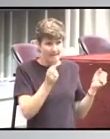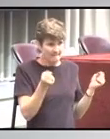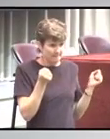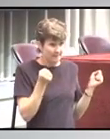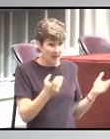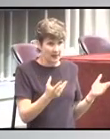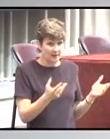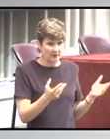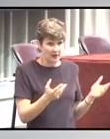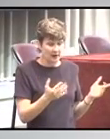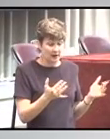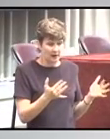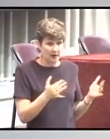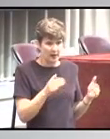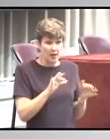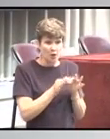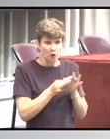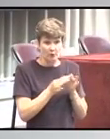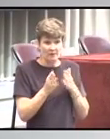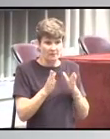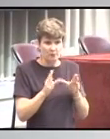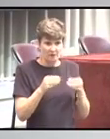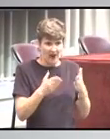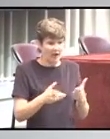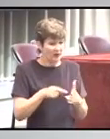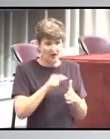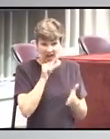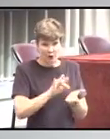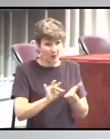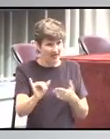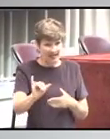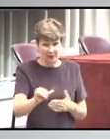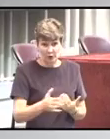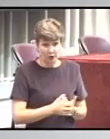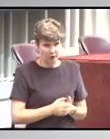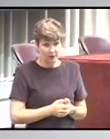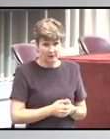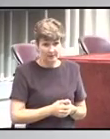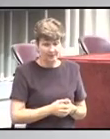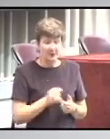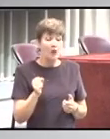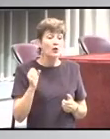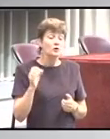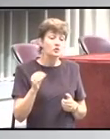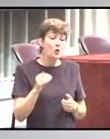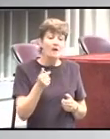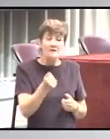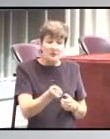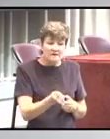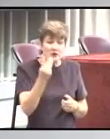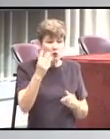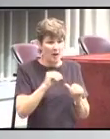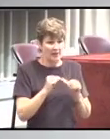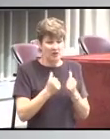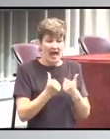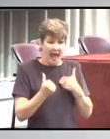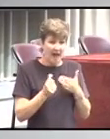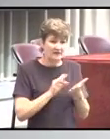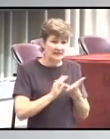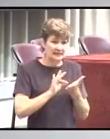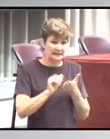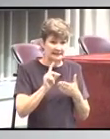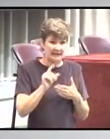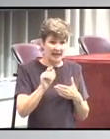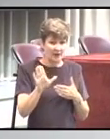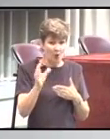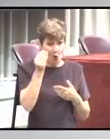the interpreter provider agencies aren't doing that. So very few agencies have data, their own